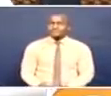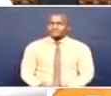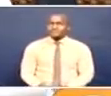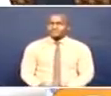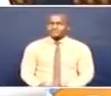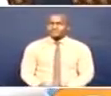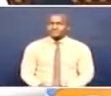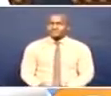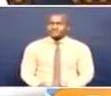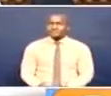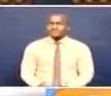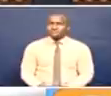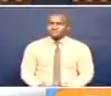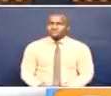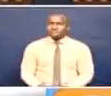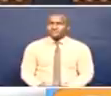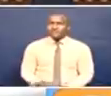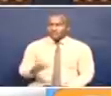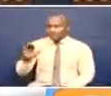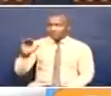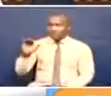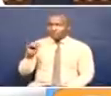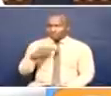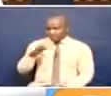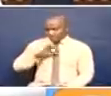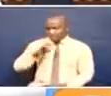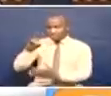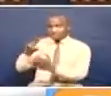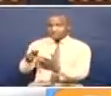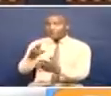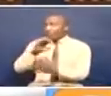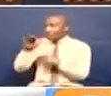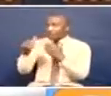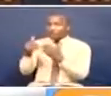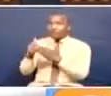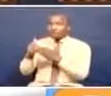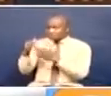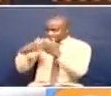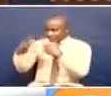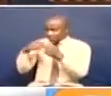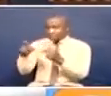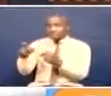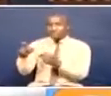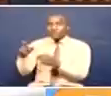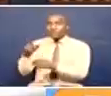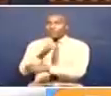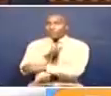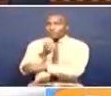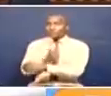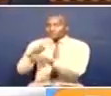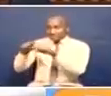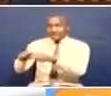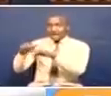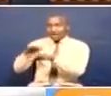So it says, from our own reading, yes, that place, of all the provisions under review, the authorities relied on,